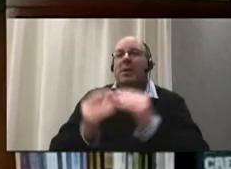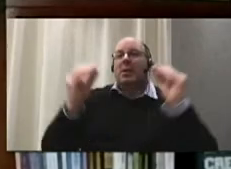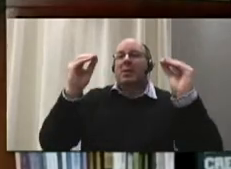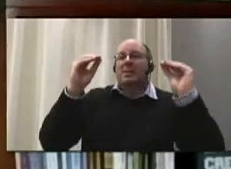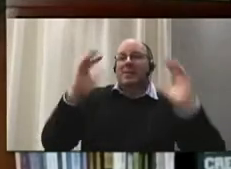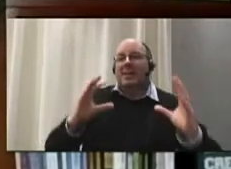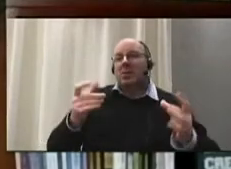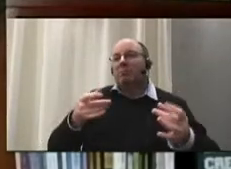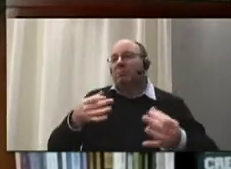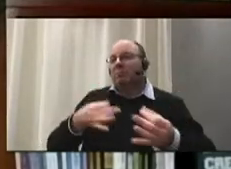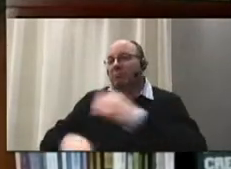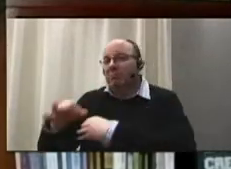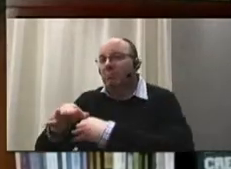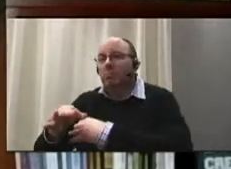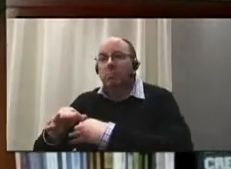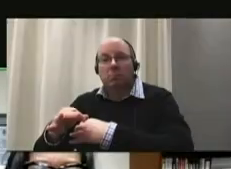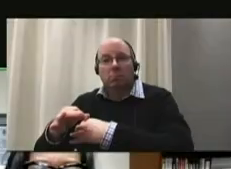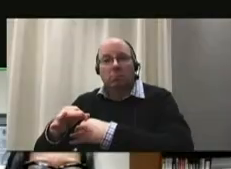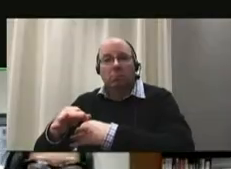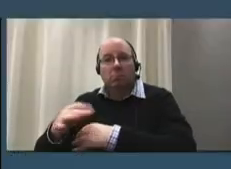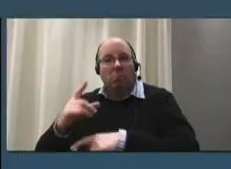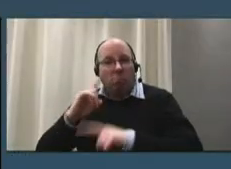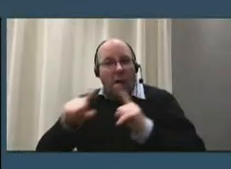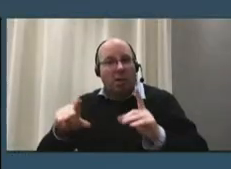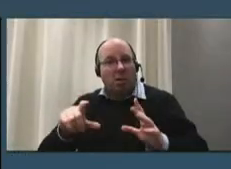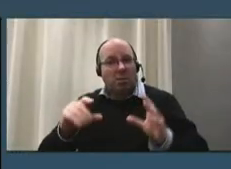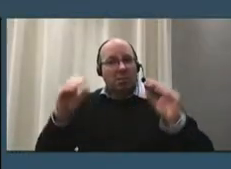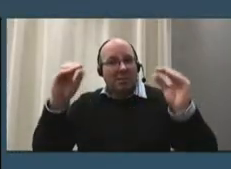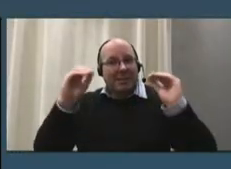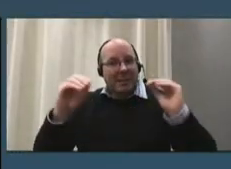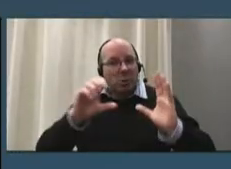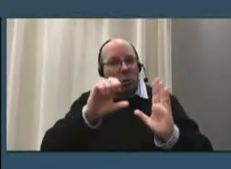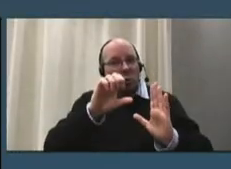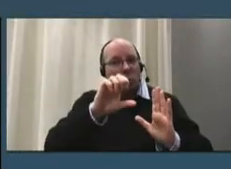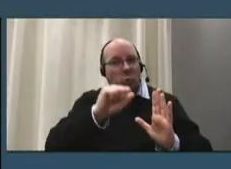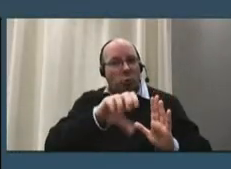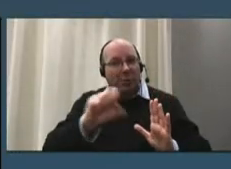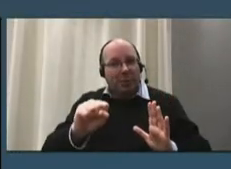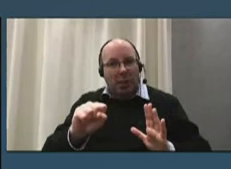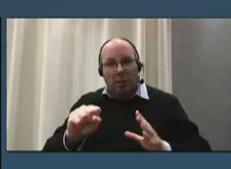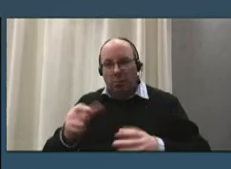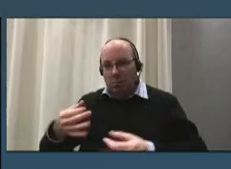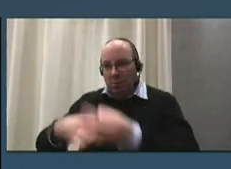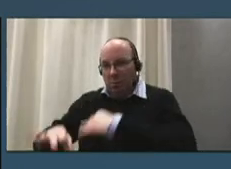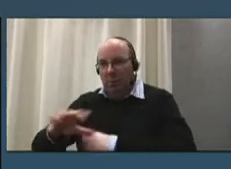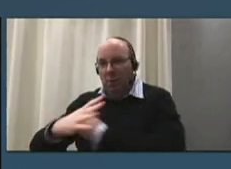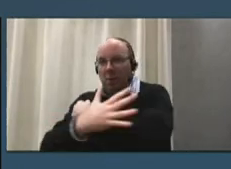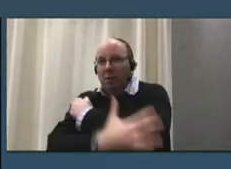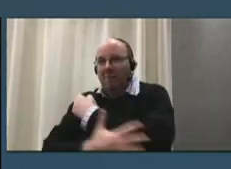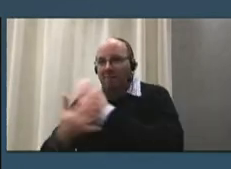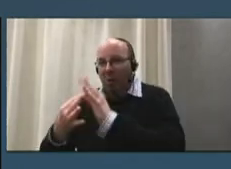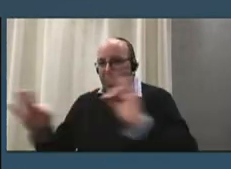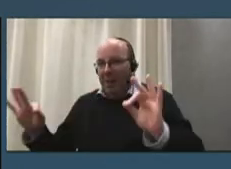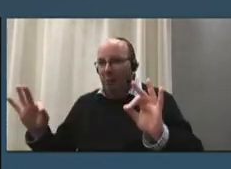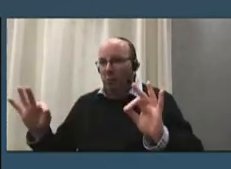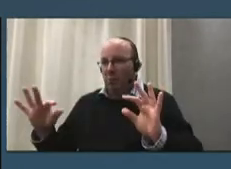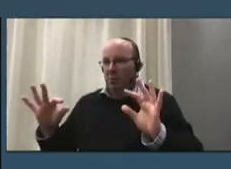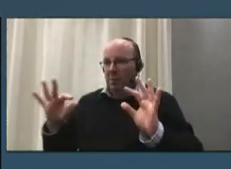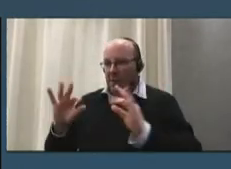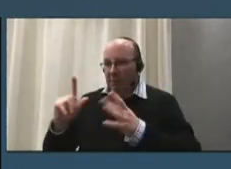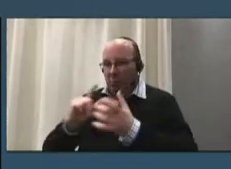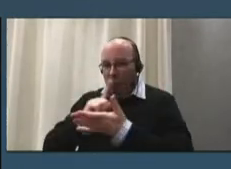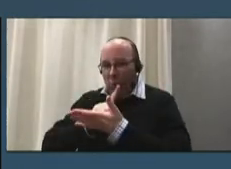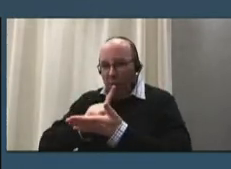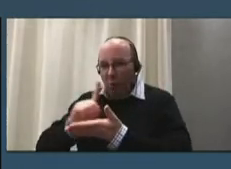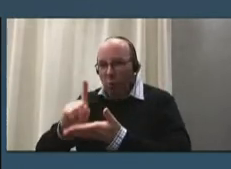class for a week, that's an issue. And so what I wanted us to do was look at those factors centrally and